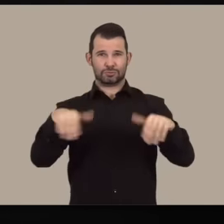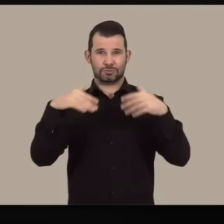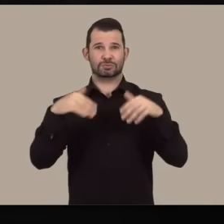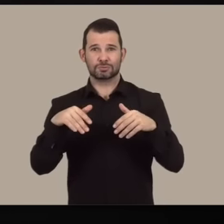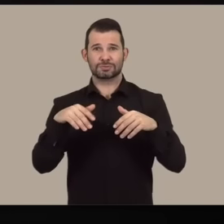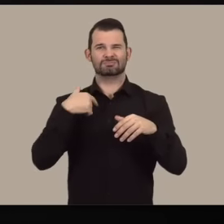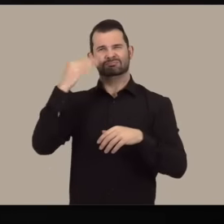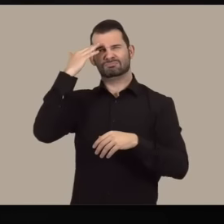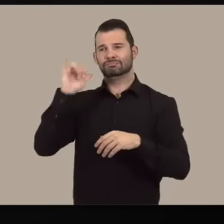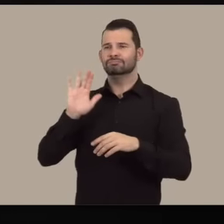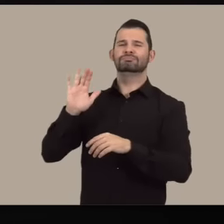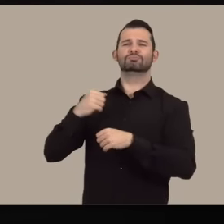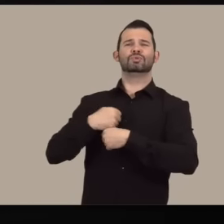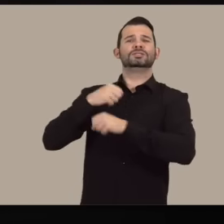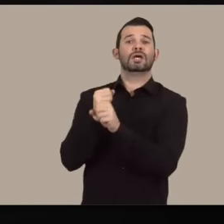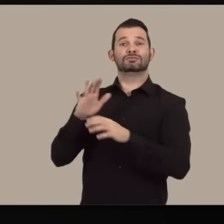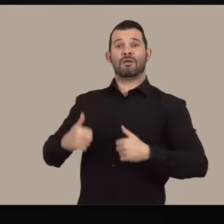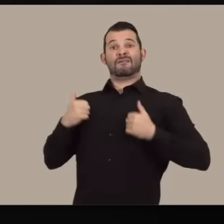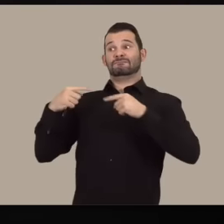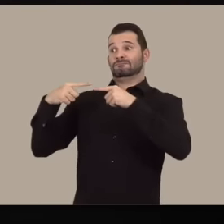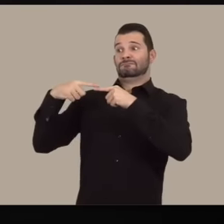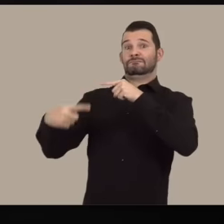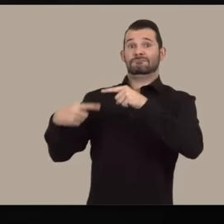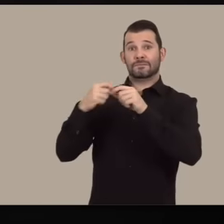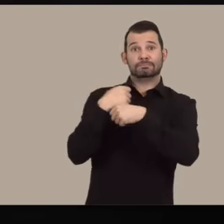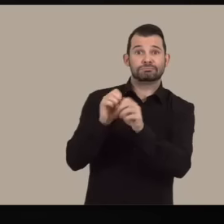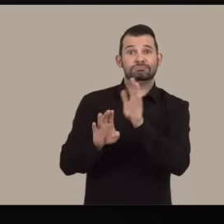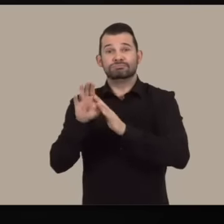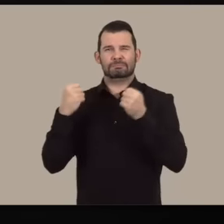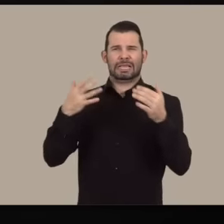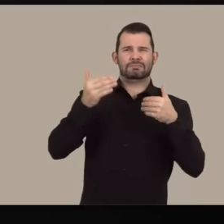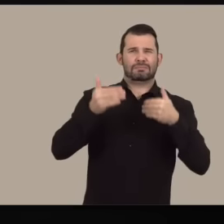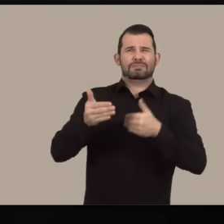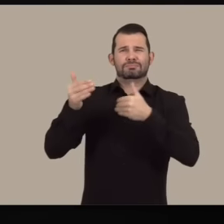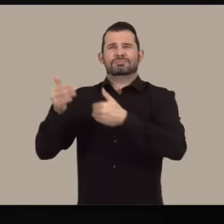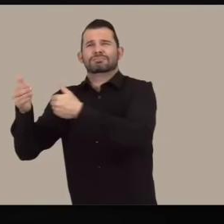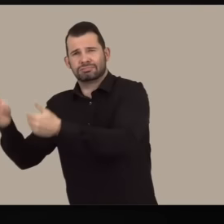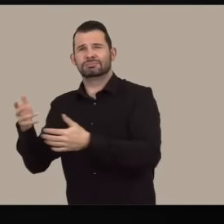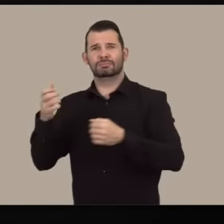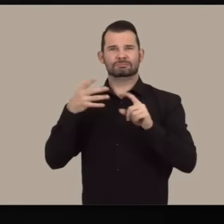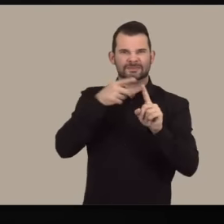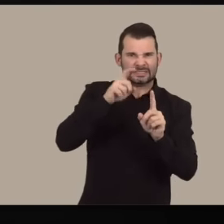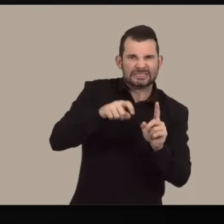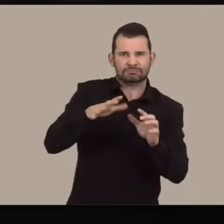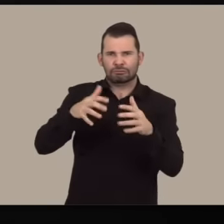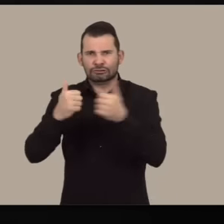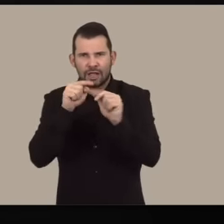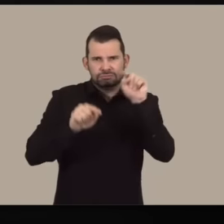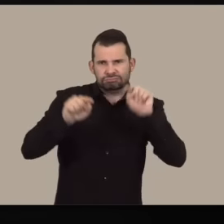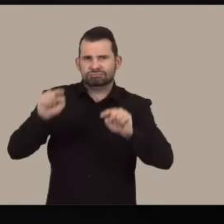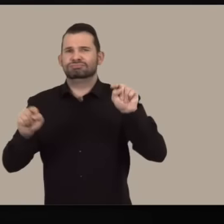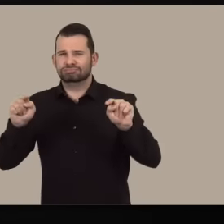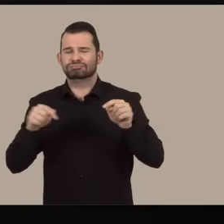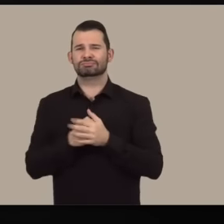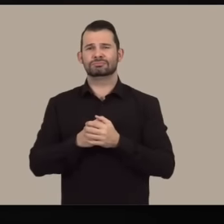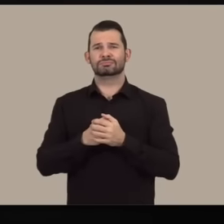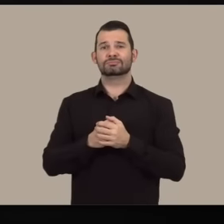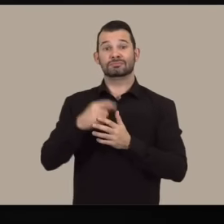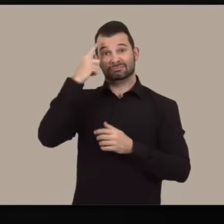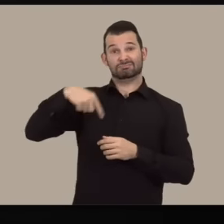and interconnected. We know that a production's life cycle has many stages with specific